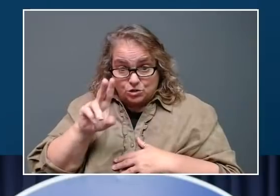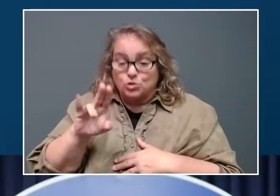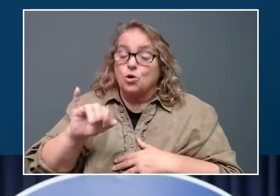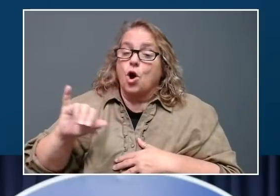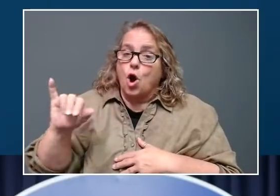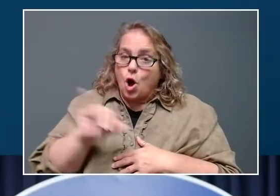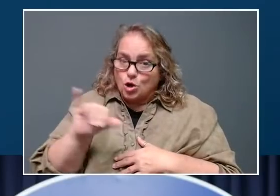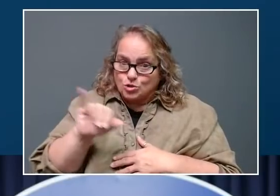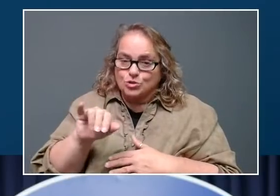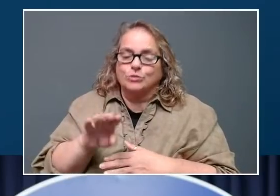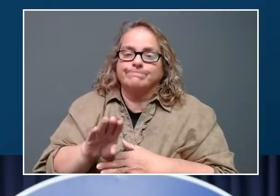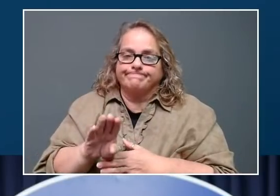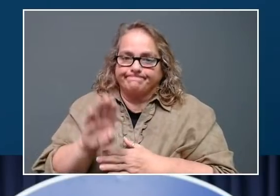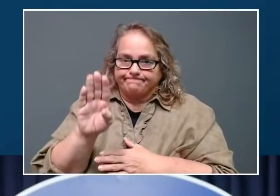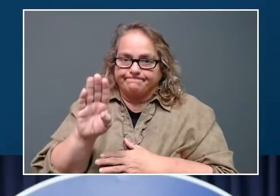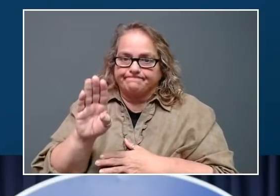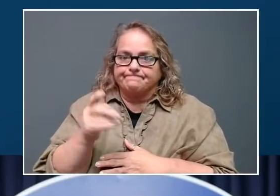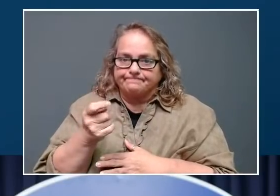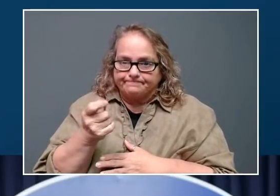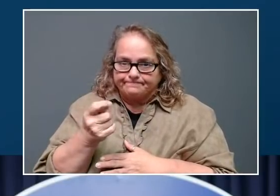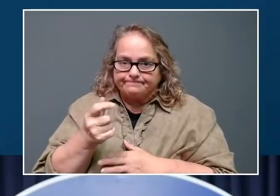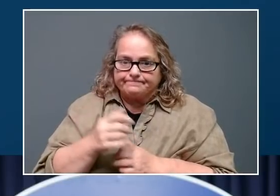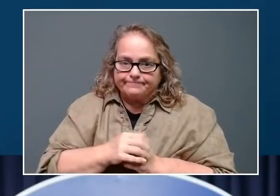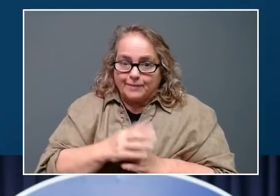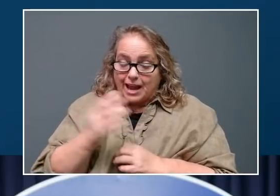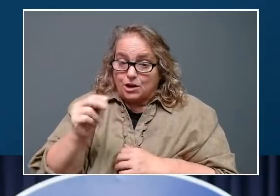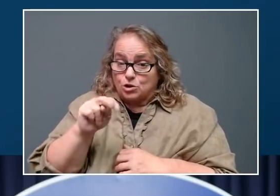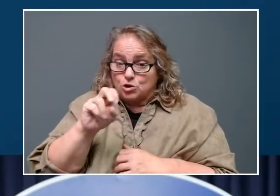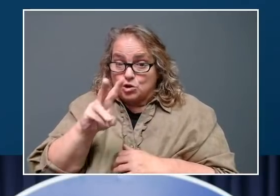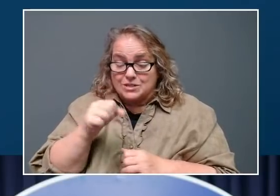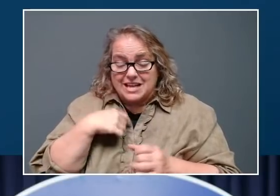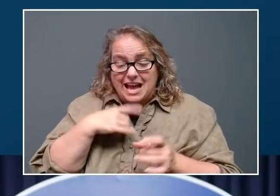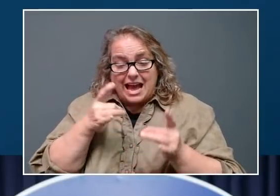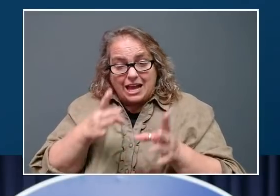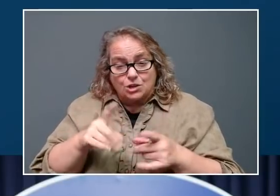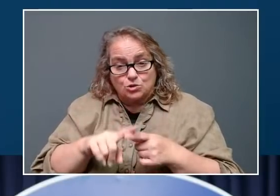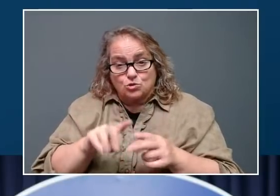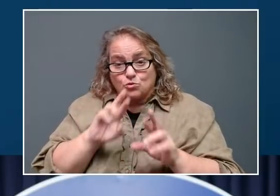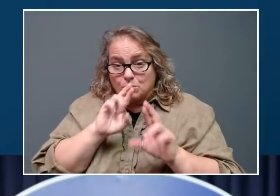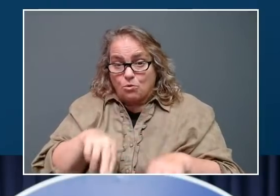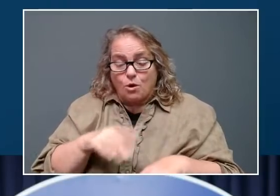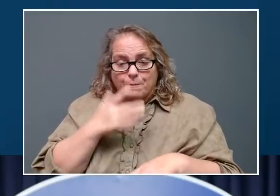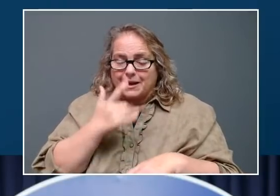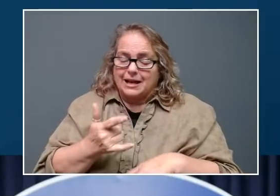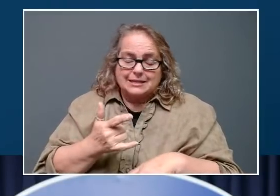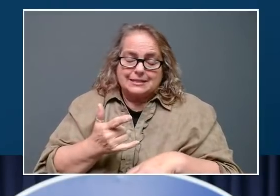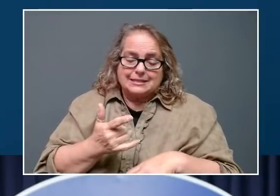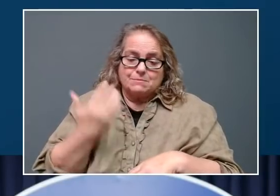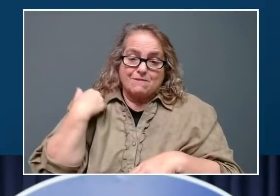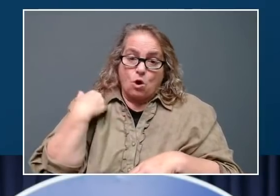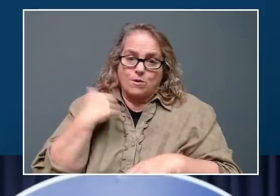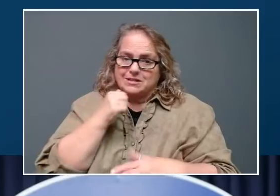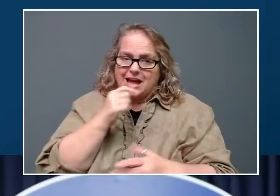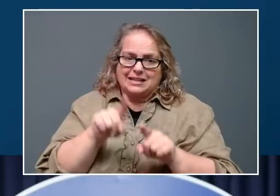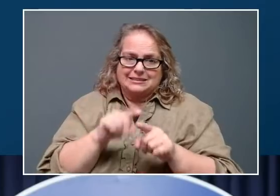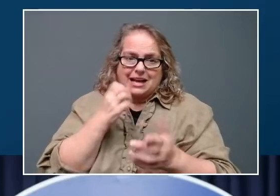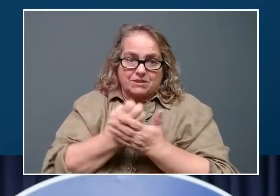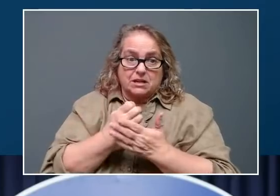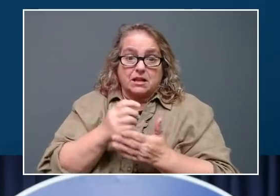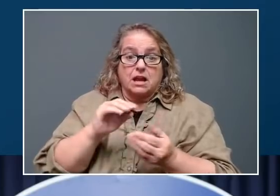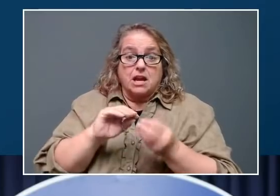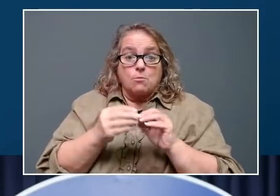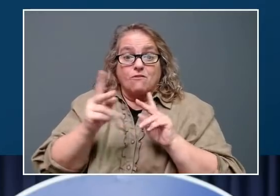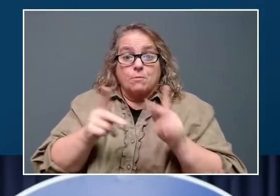going up. And news that I hate to report because it wasn't as evident as it is now, the number of Kentuckians needing a